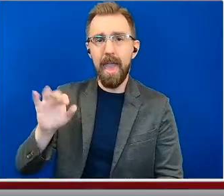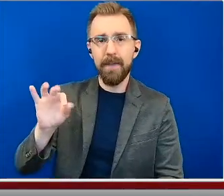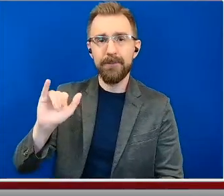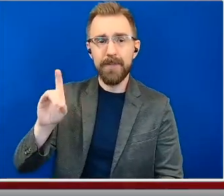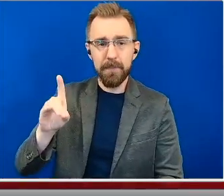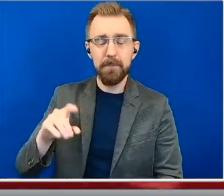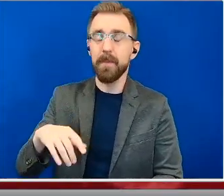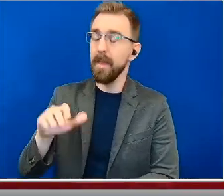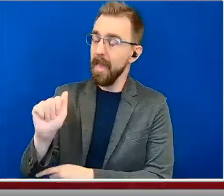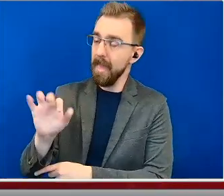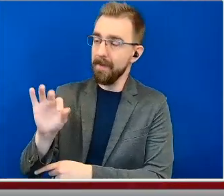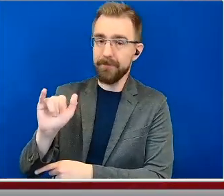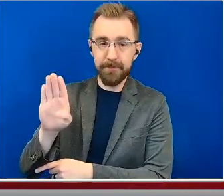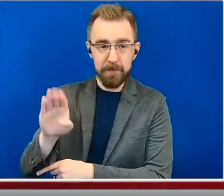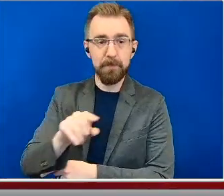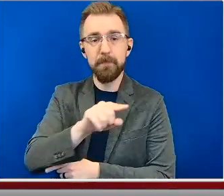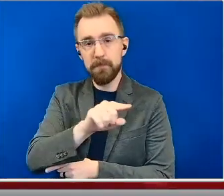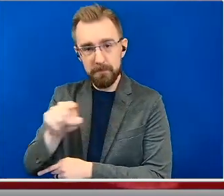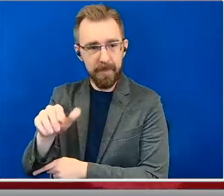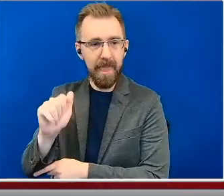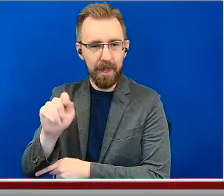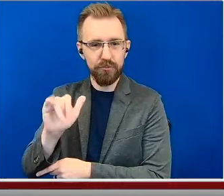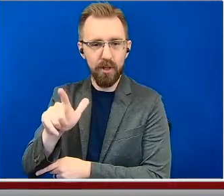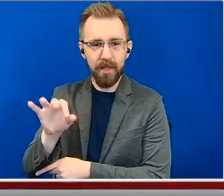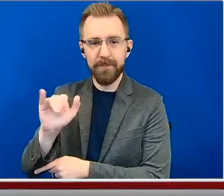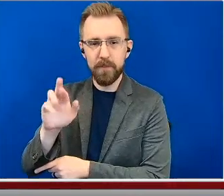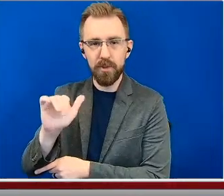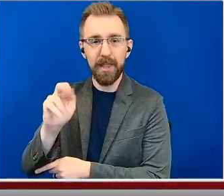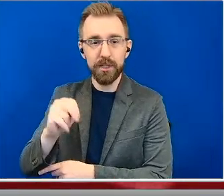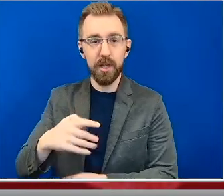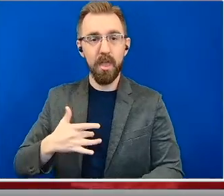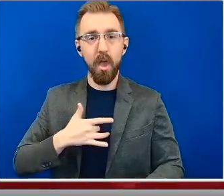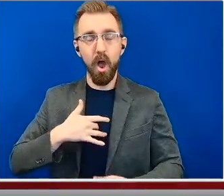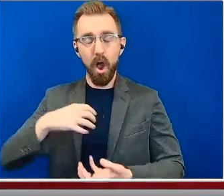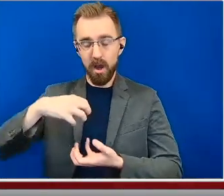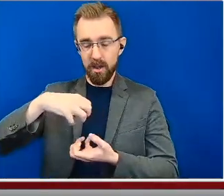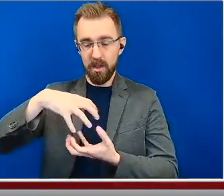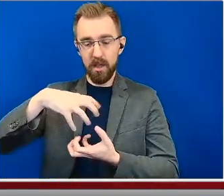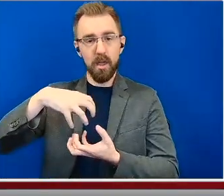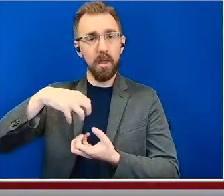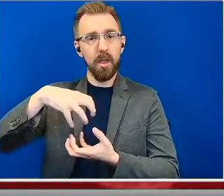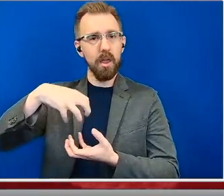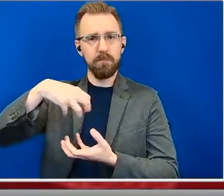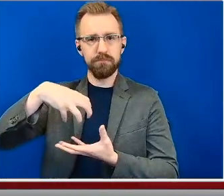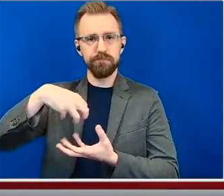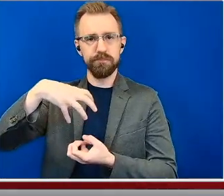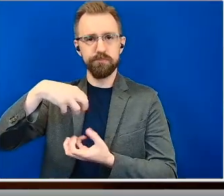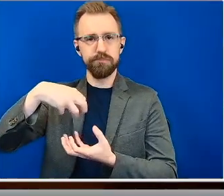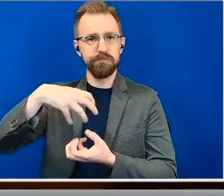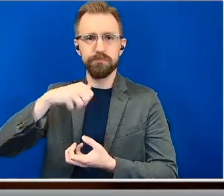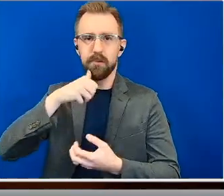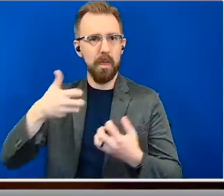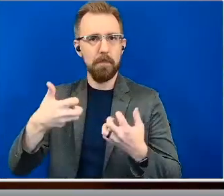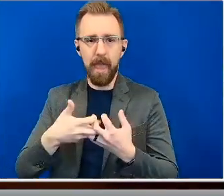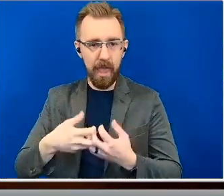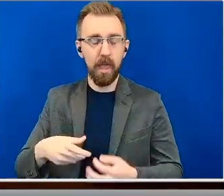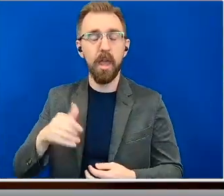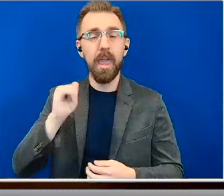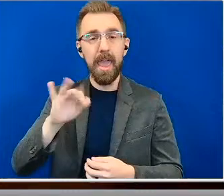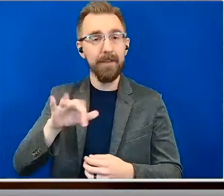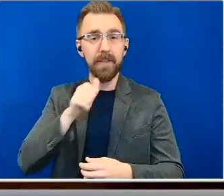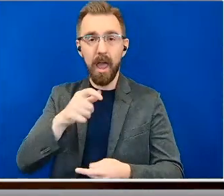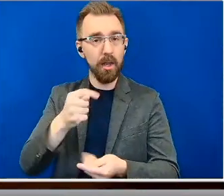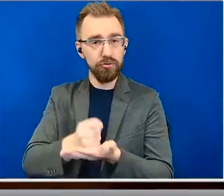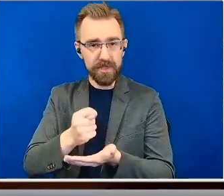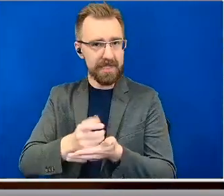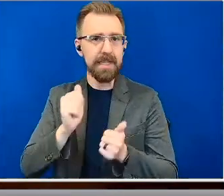fibrillation, when the heart's upper chambers beat out of sync with the lower chambers. Left untreated, it can be deadly. But after a few